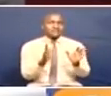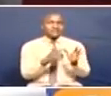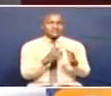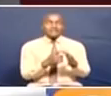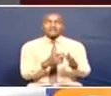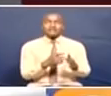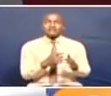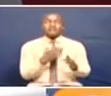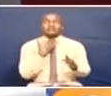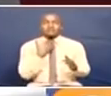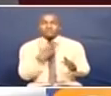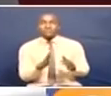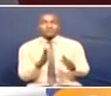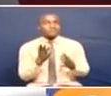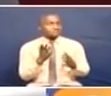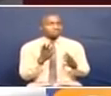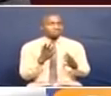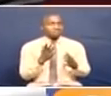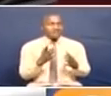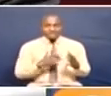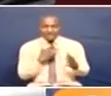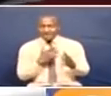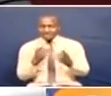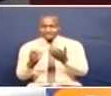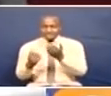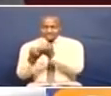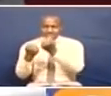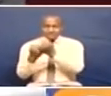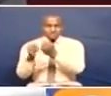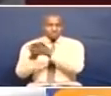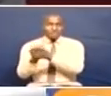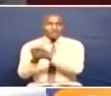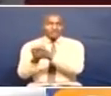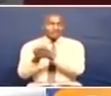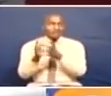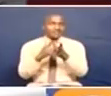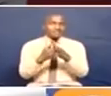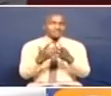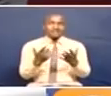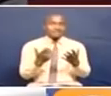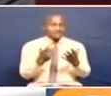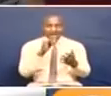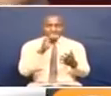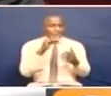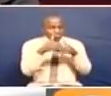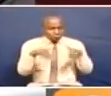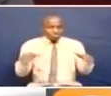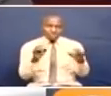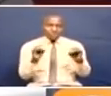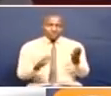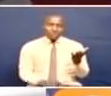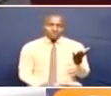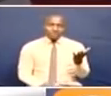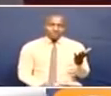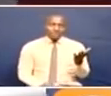of being termed as Jubilee sympathizers, then we'll do anything that NASA wants. Then you don't have a neutral electoral management body. It does not